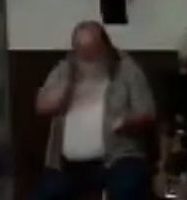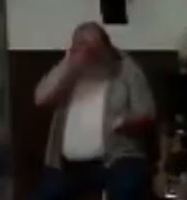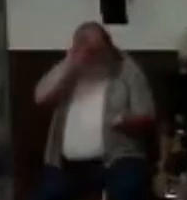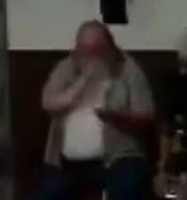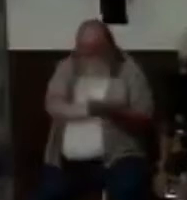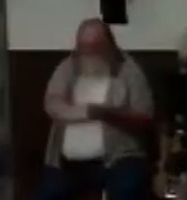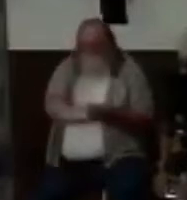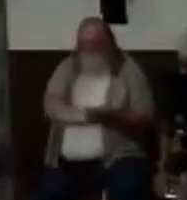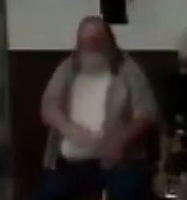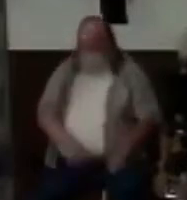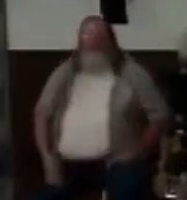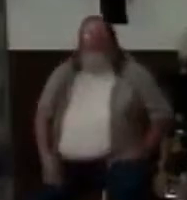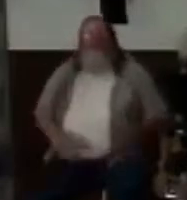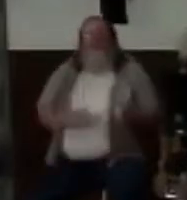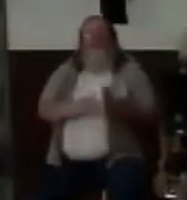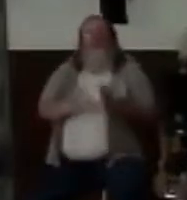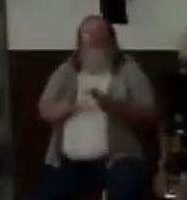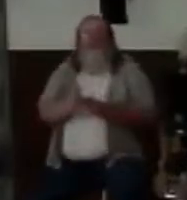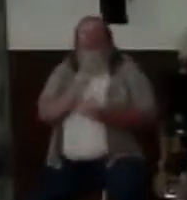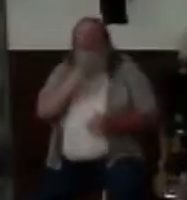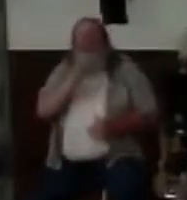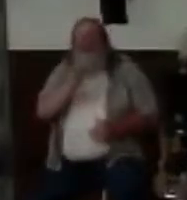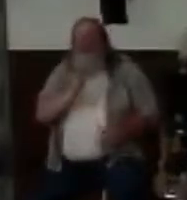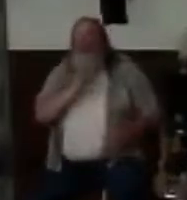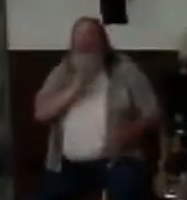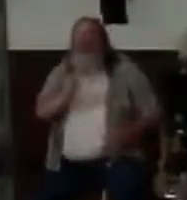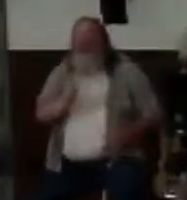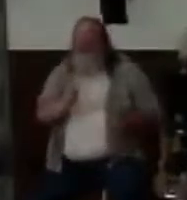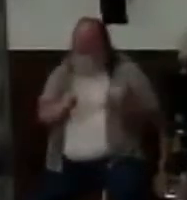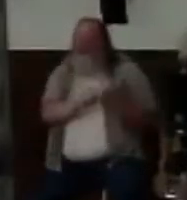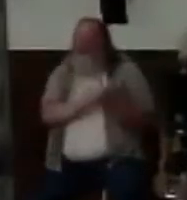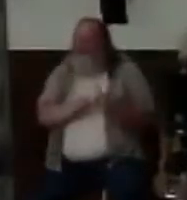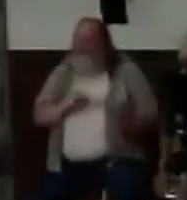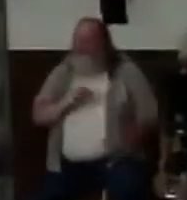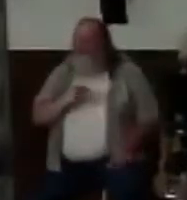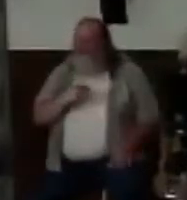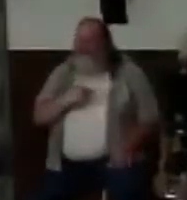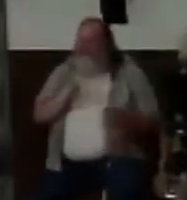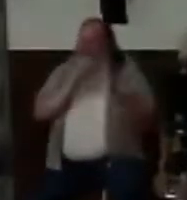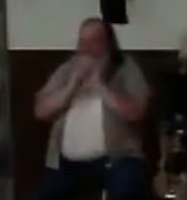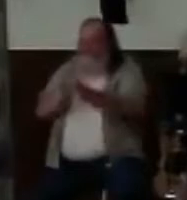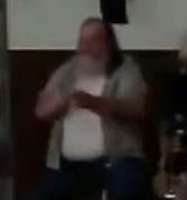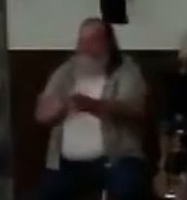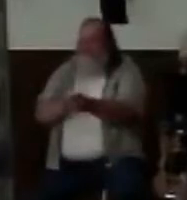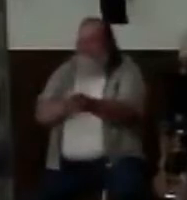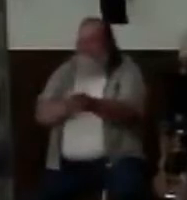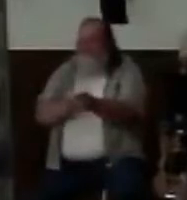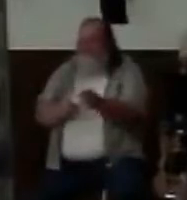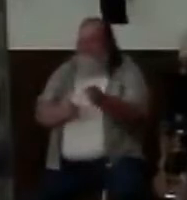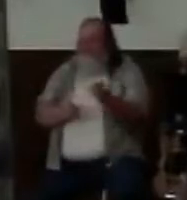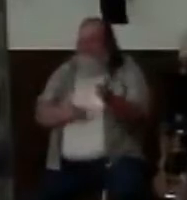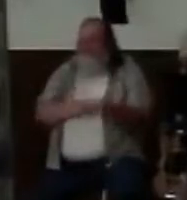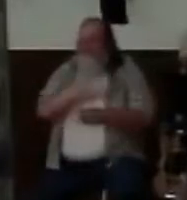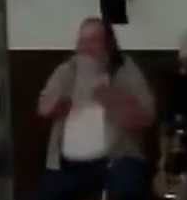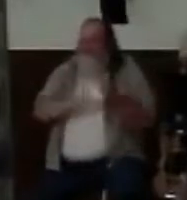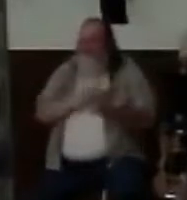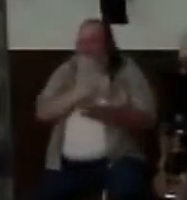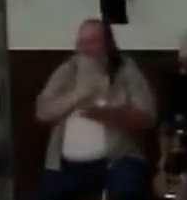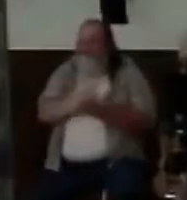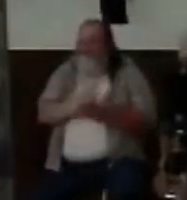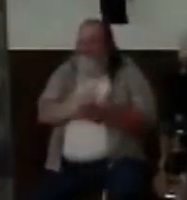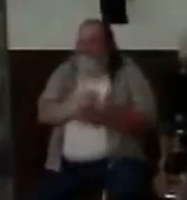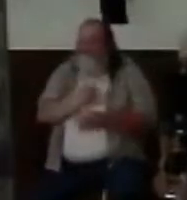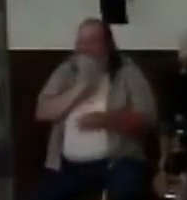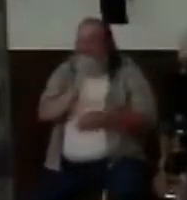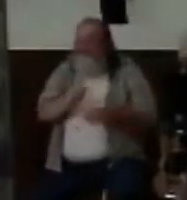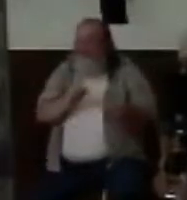for me to go, but you can go anytime. The world can't hate you. The world can't hate you, but it does hate